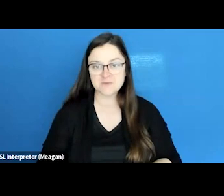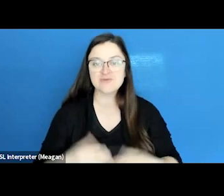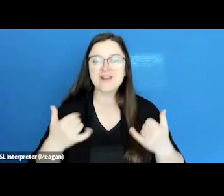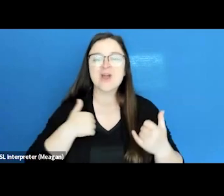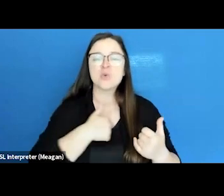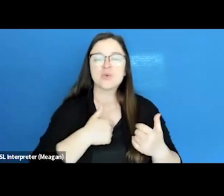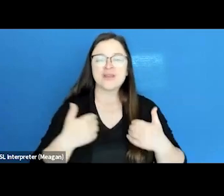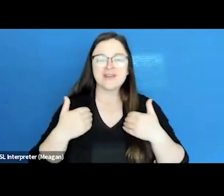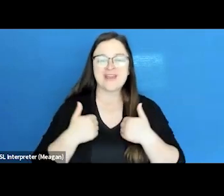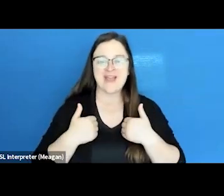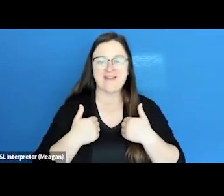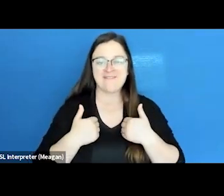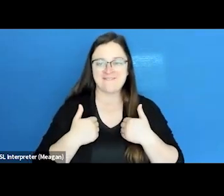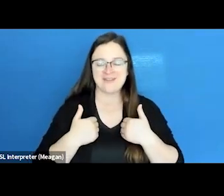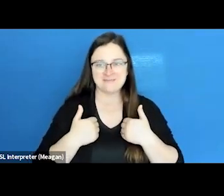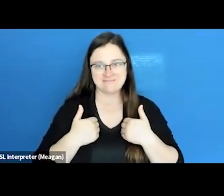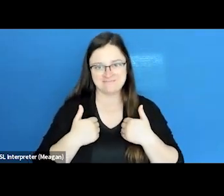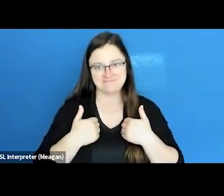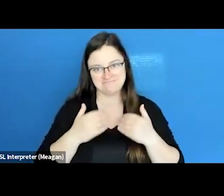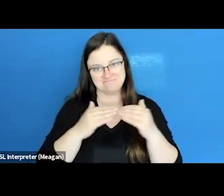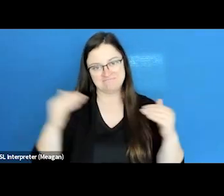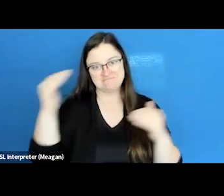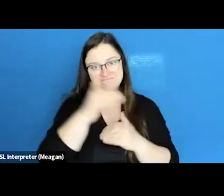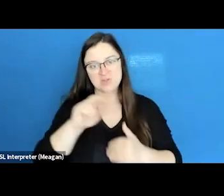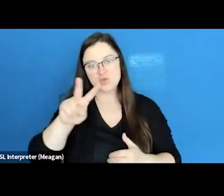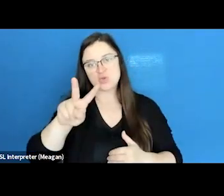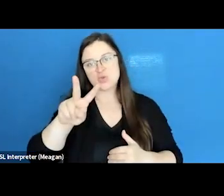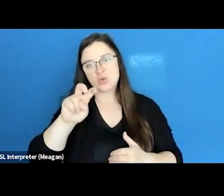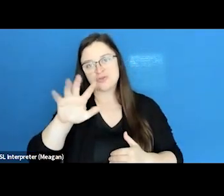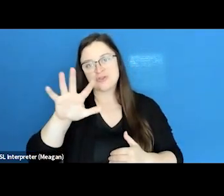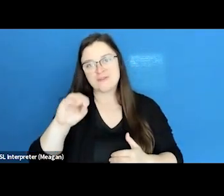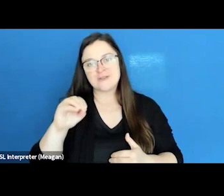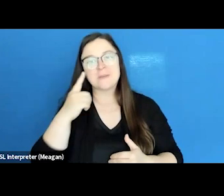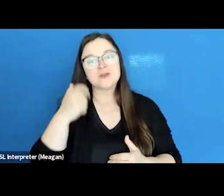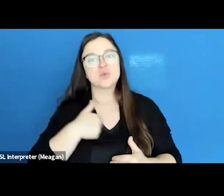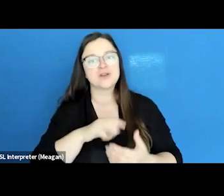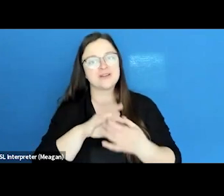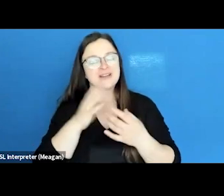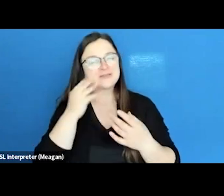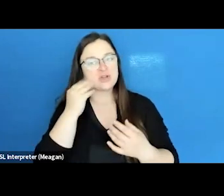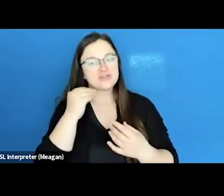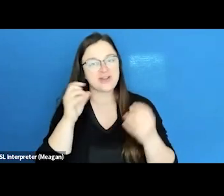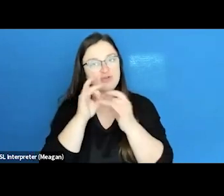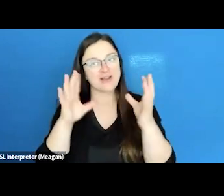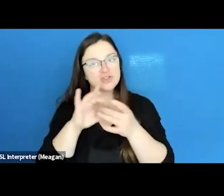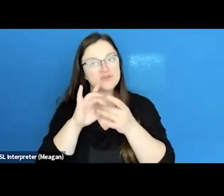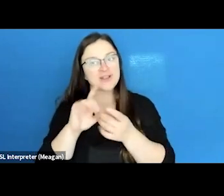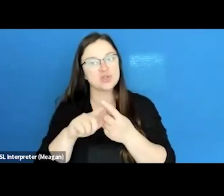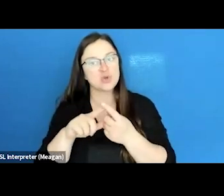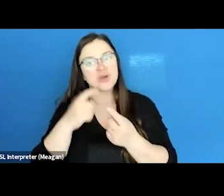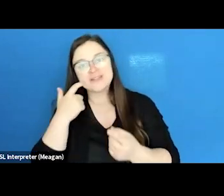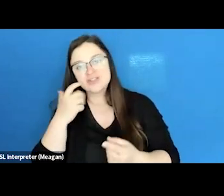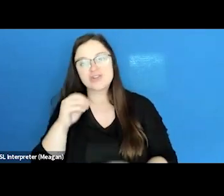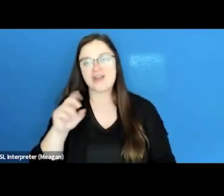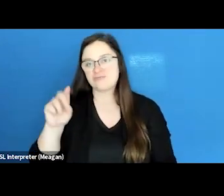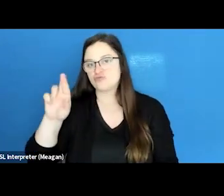that's because currently we are undergoing a bit of a crisis related to addiction and drug consumption,